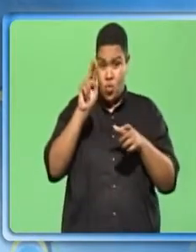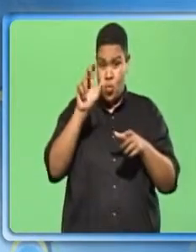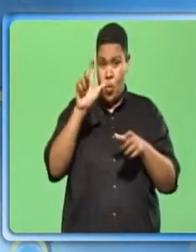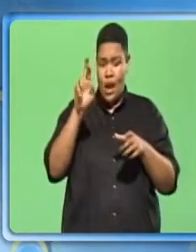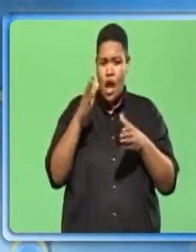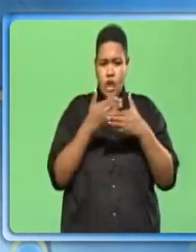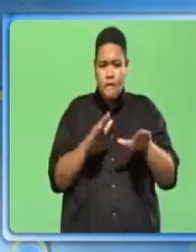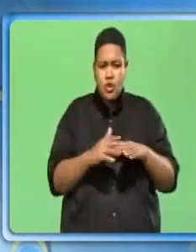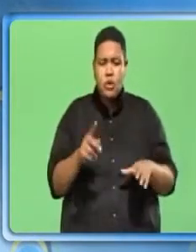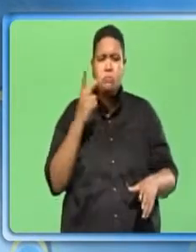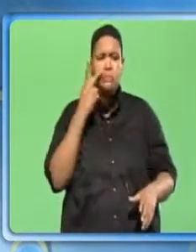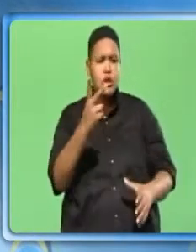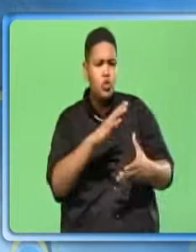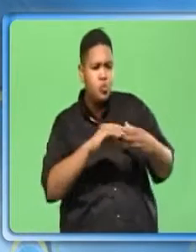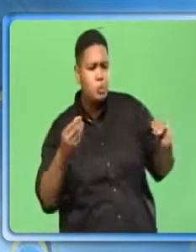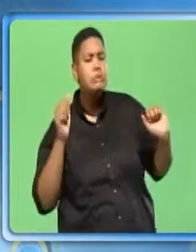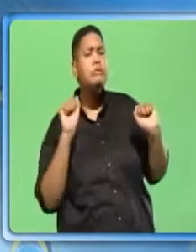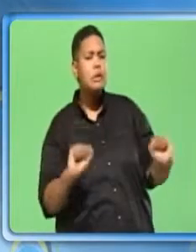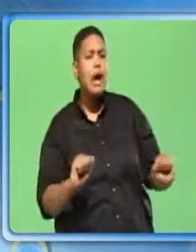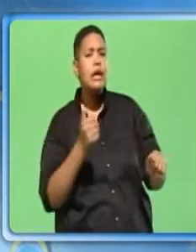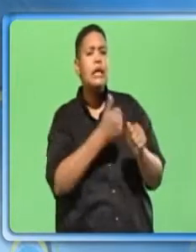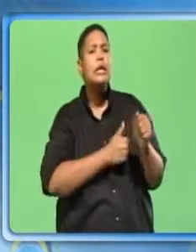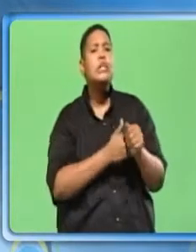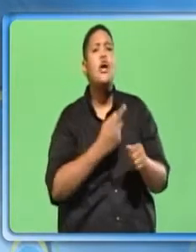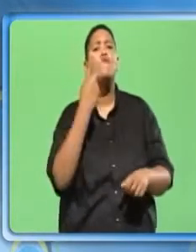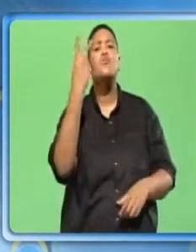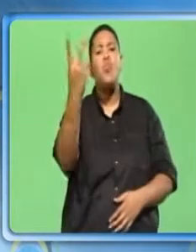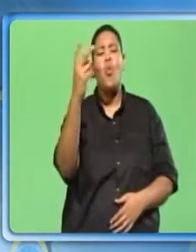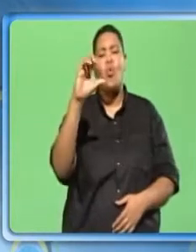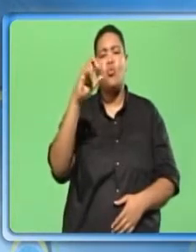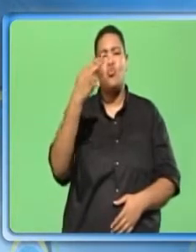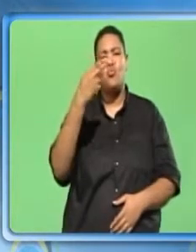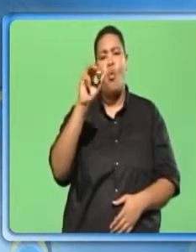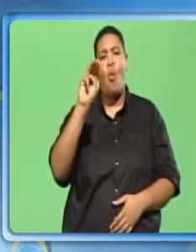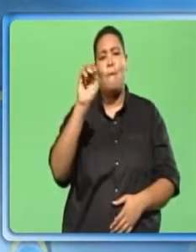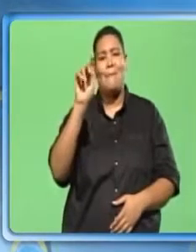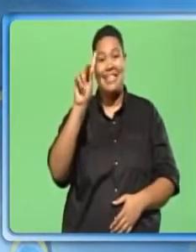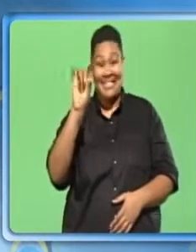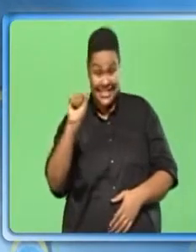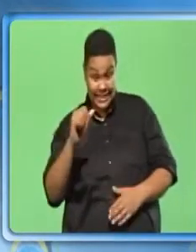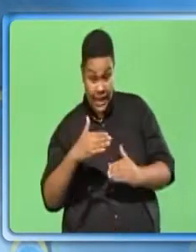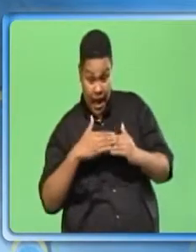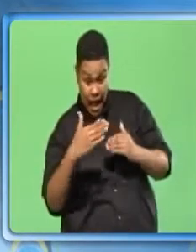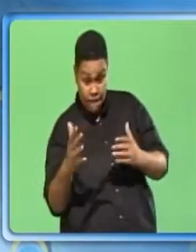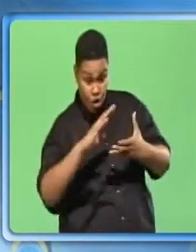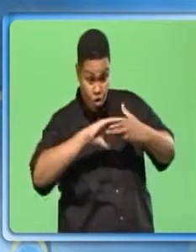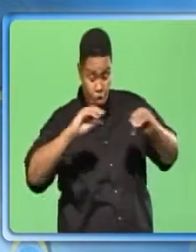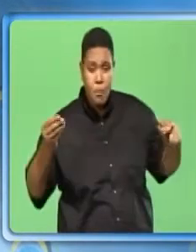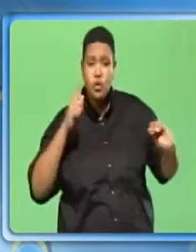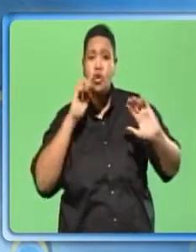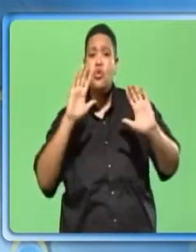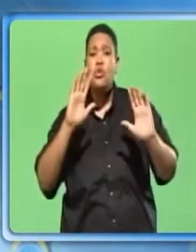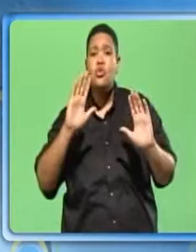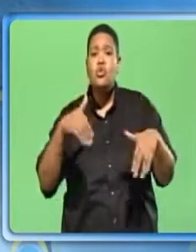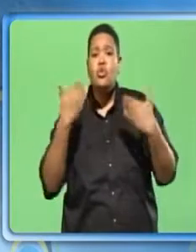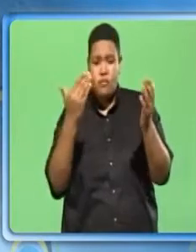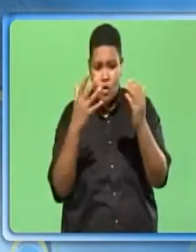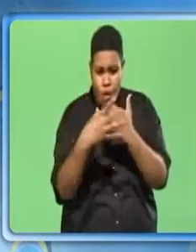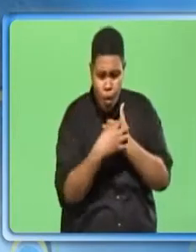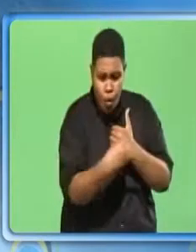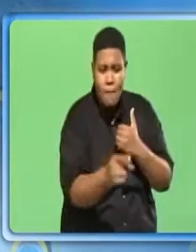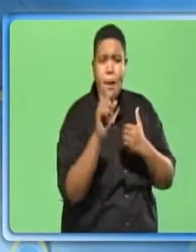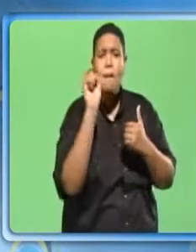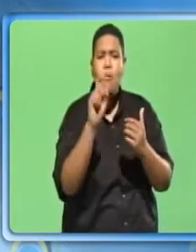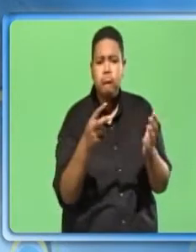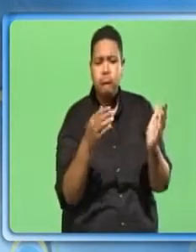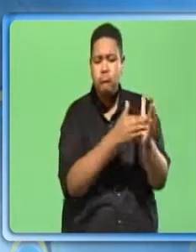become visible, each made of two chromatids. After the chromosomes are replicated, they must become